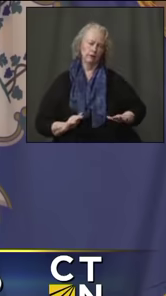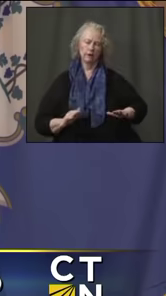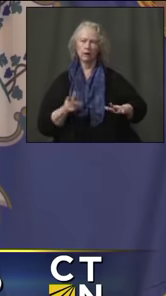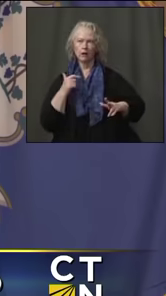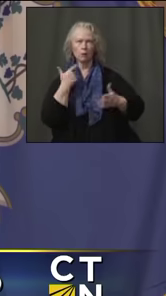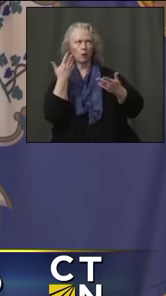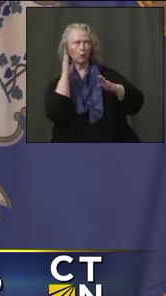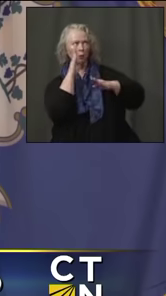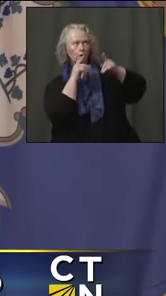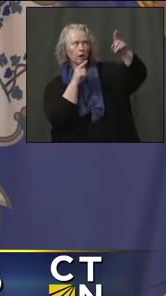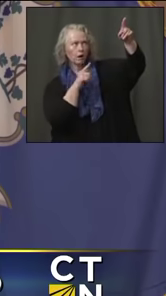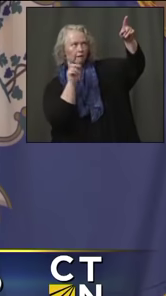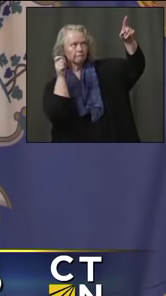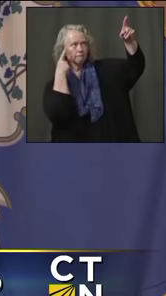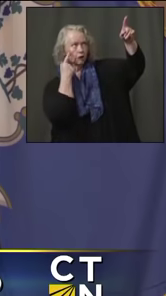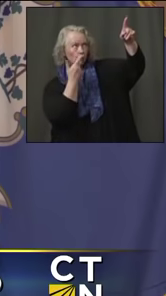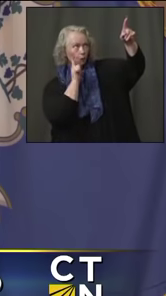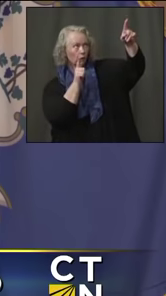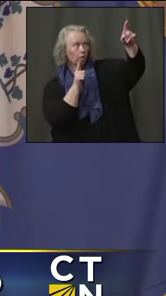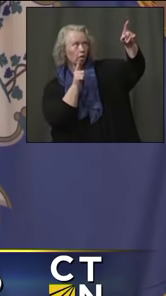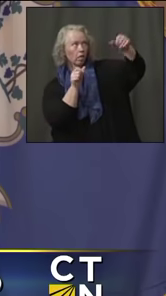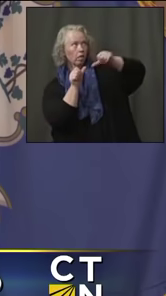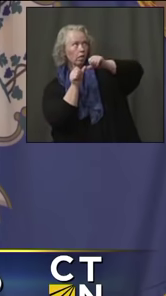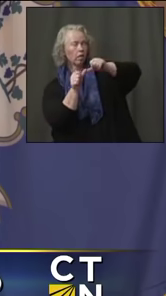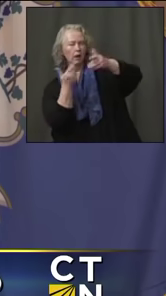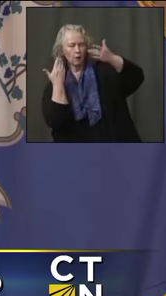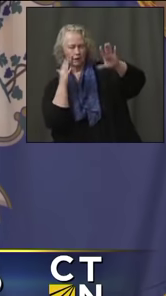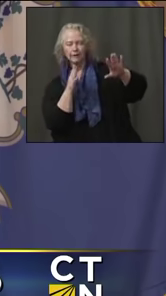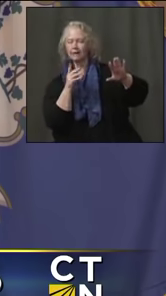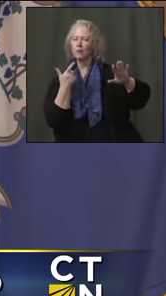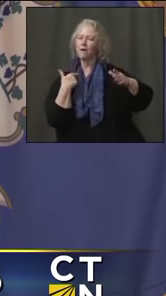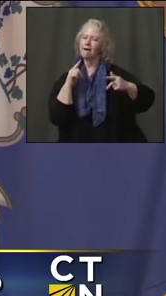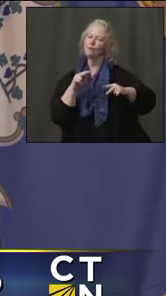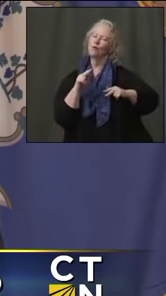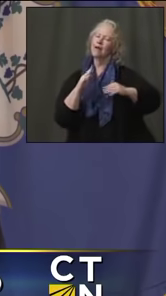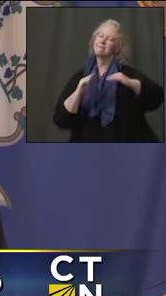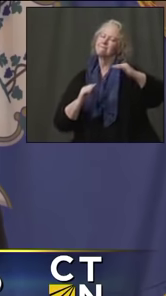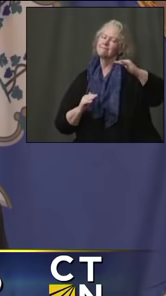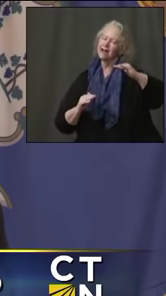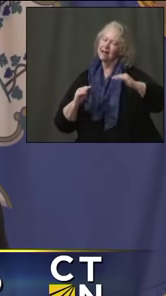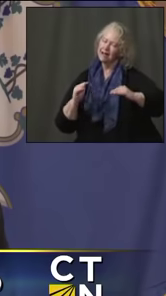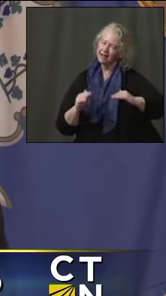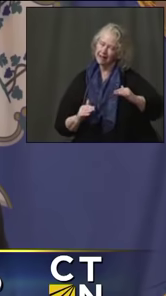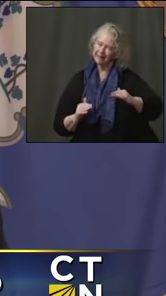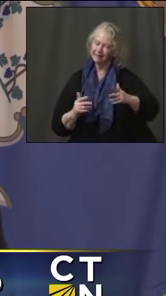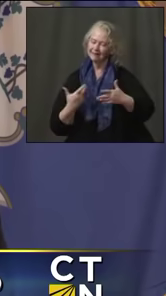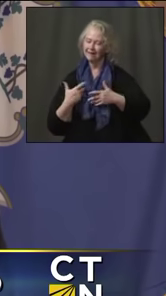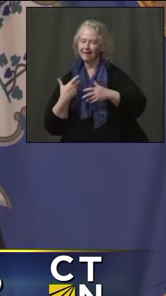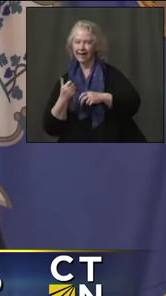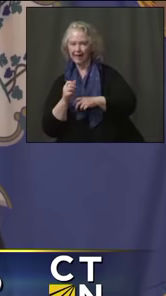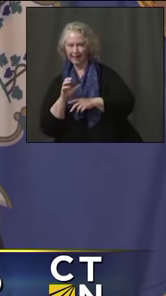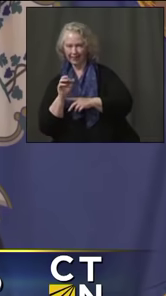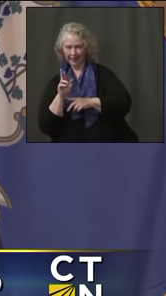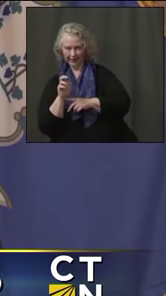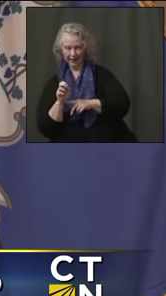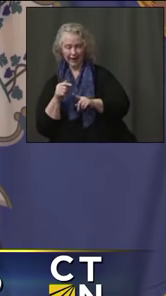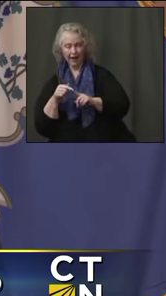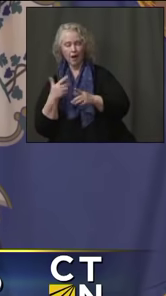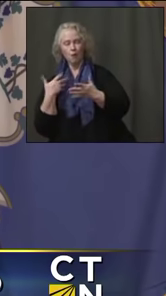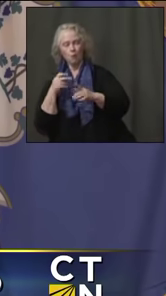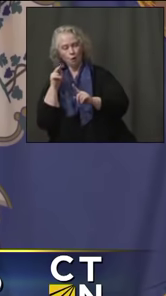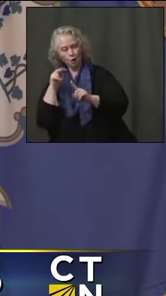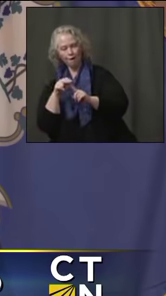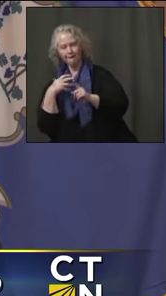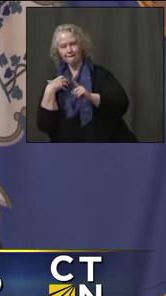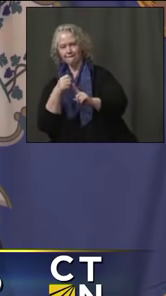June 30th. So that said, I got to balance that with the healthcare risks, and that's why we lead with public health, because the economy never